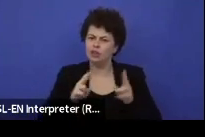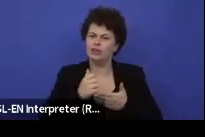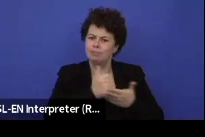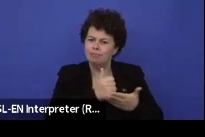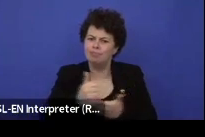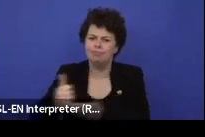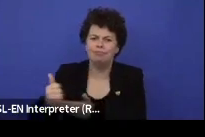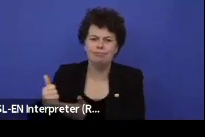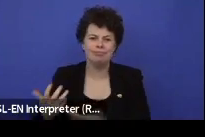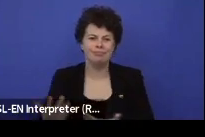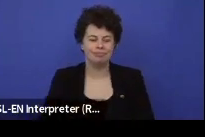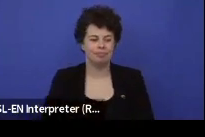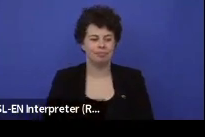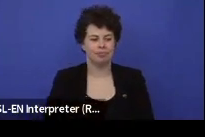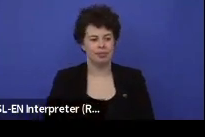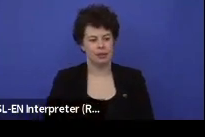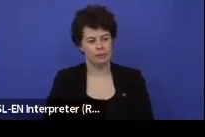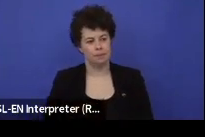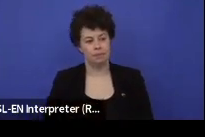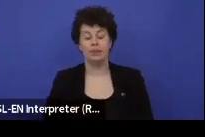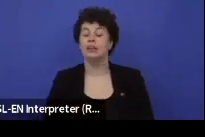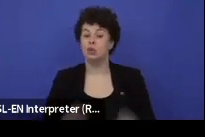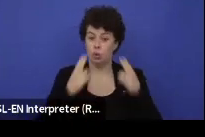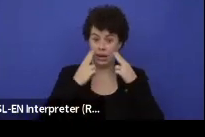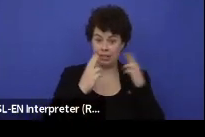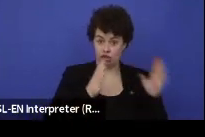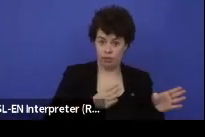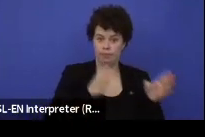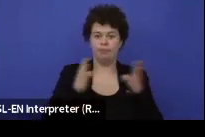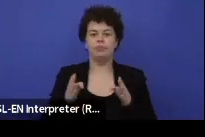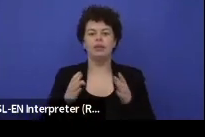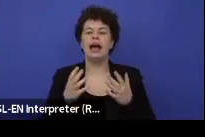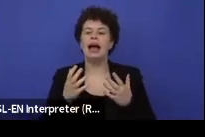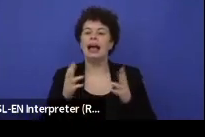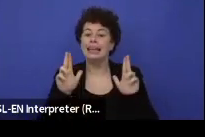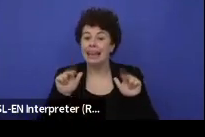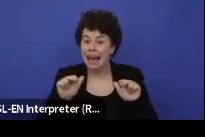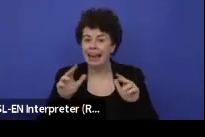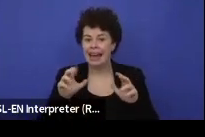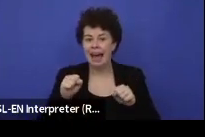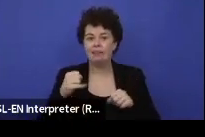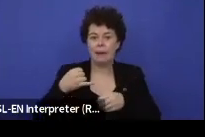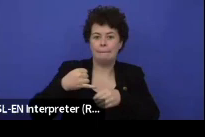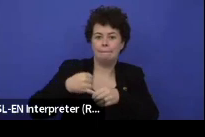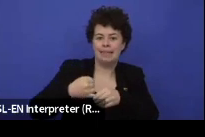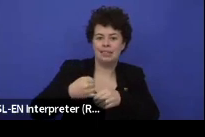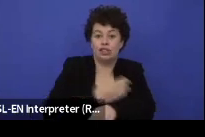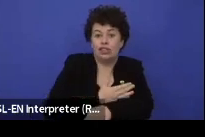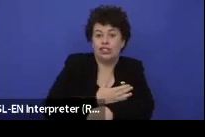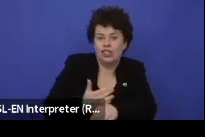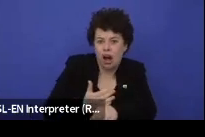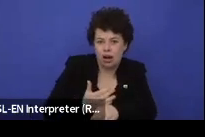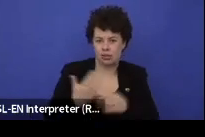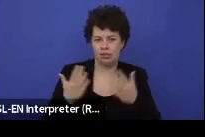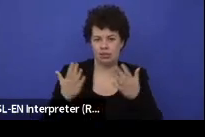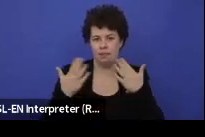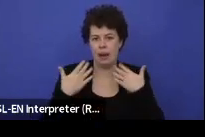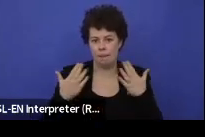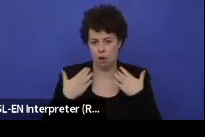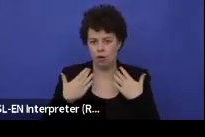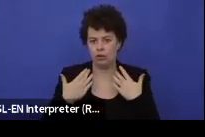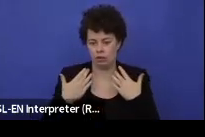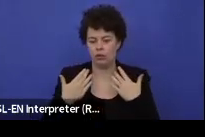The other thing to bear in mind is that some people will have what's known as a medically induced menopause. And that's due